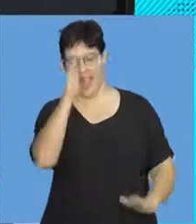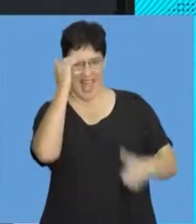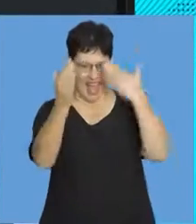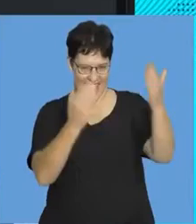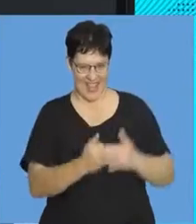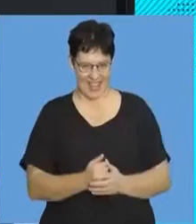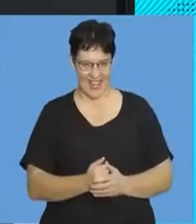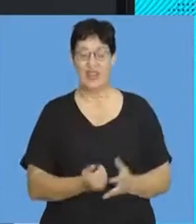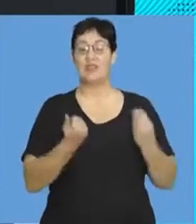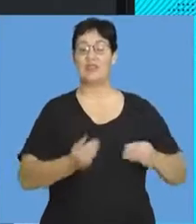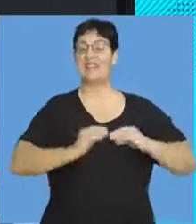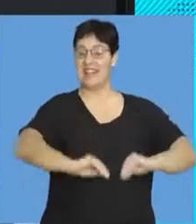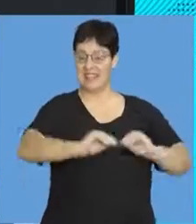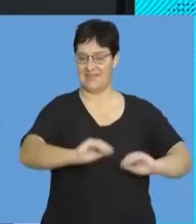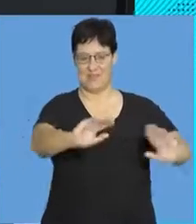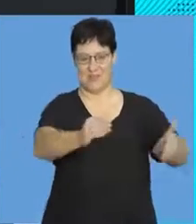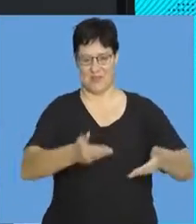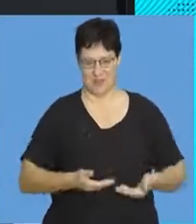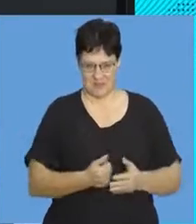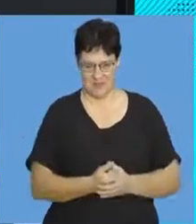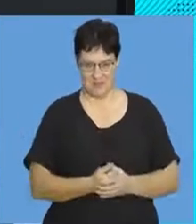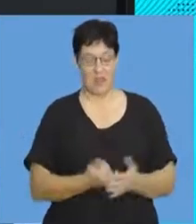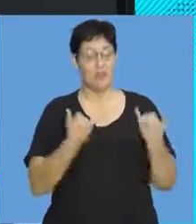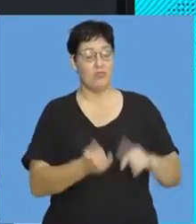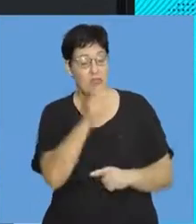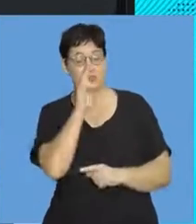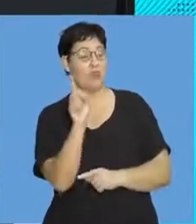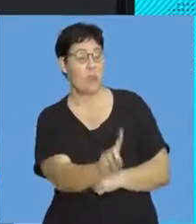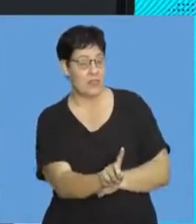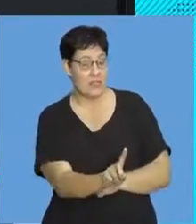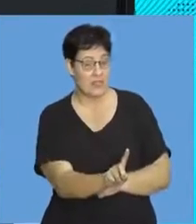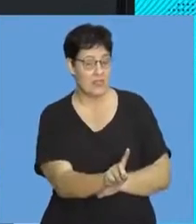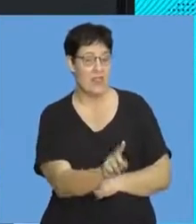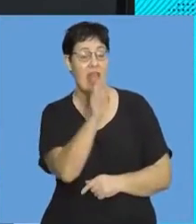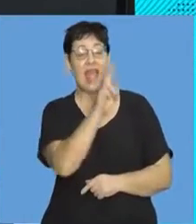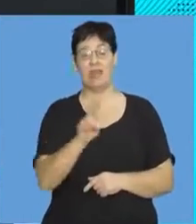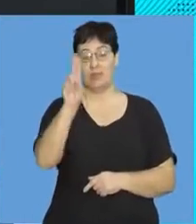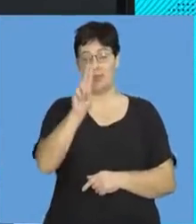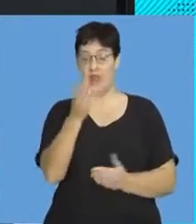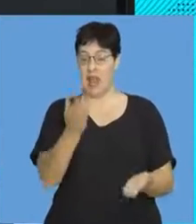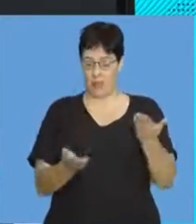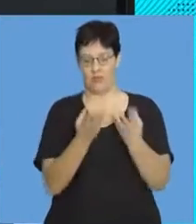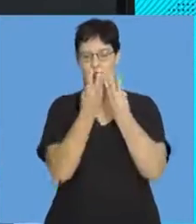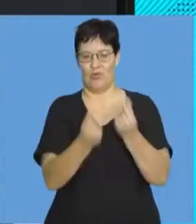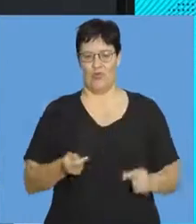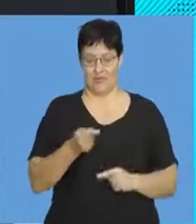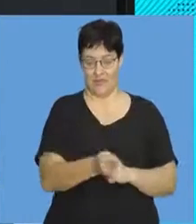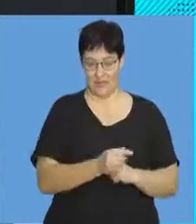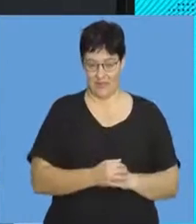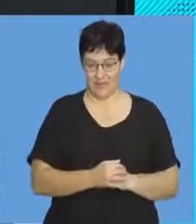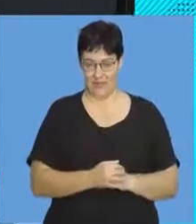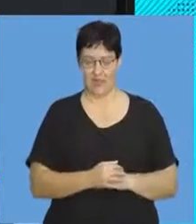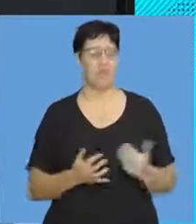Hi guys, welcome to today's lesson. So we're going to be focusing on solving exponential equations, right? But before